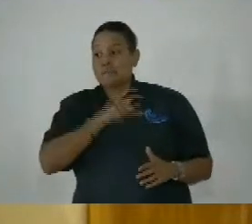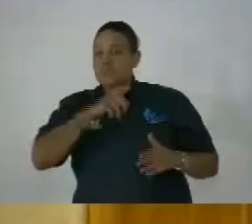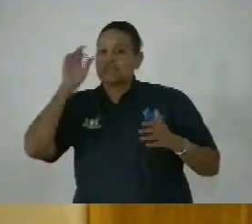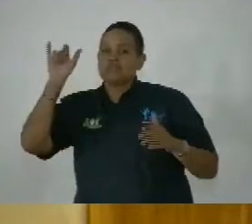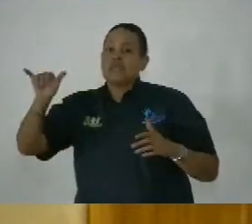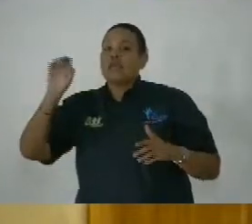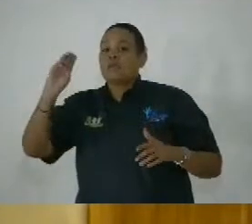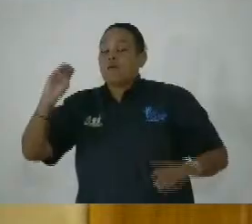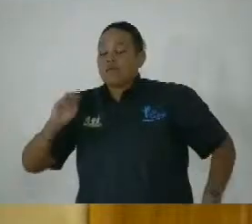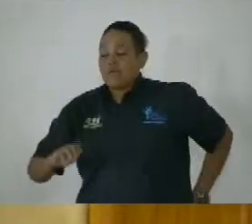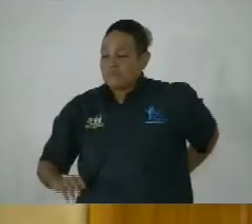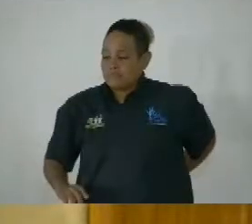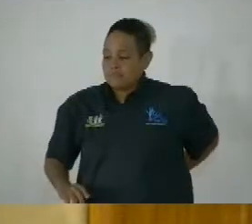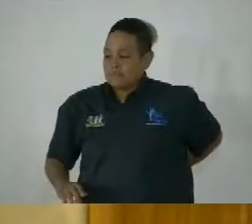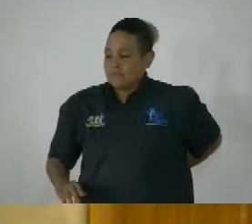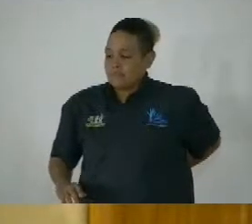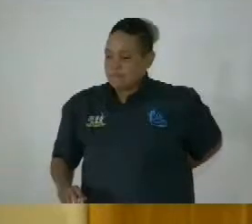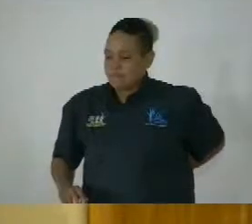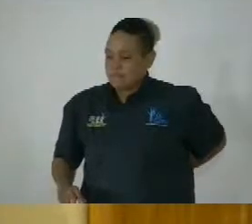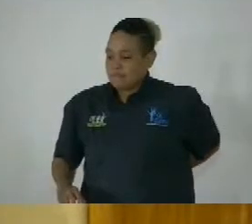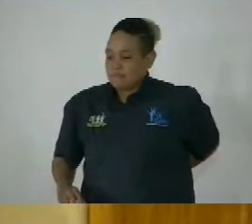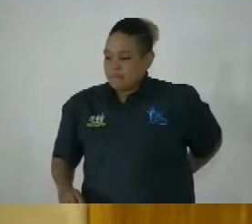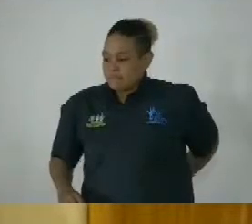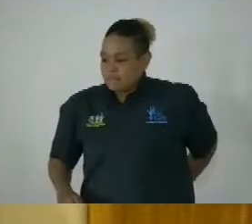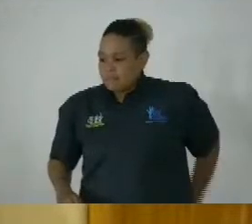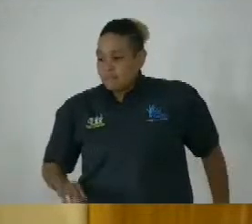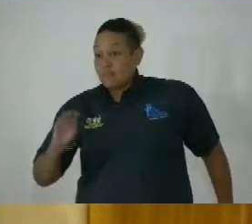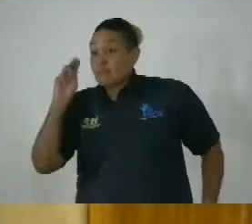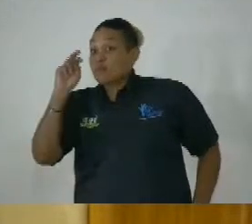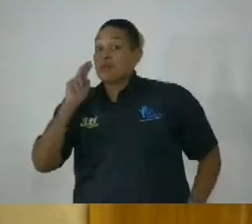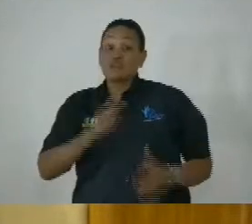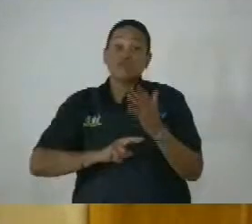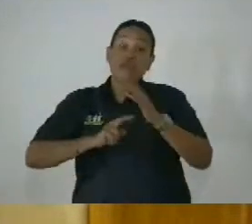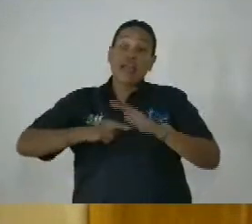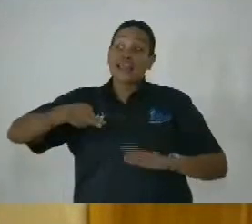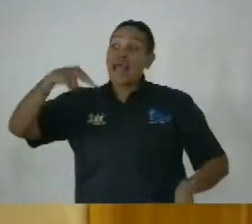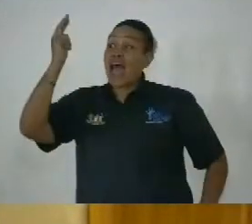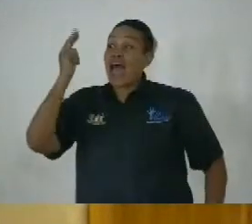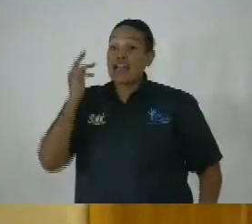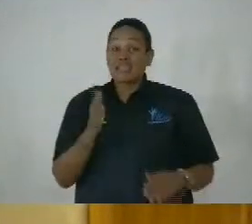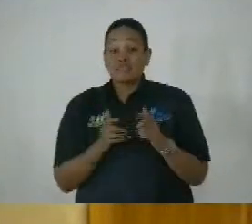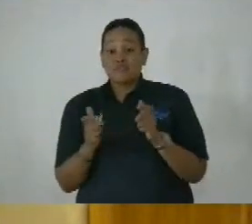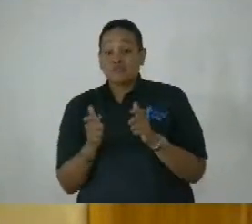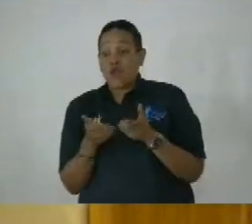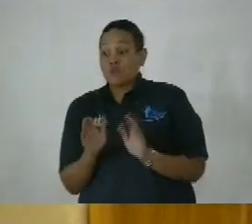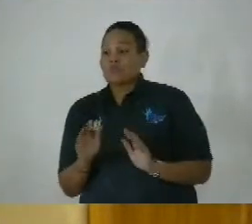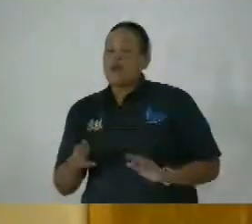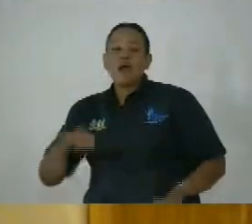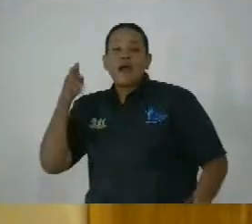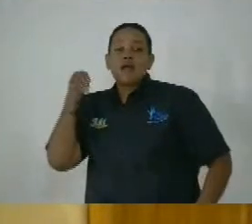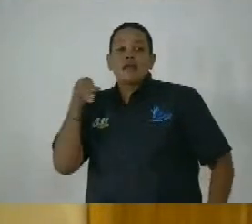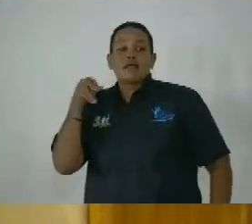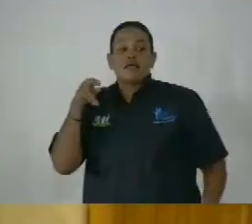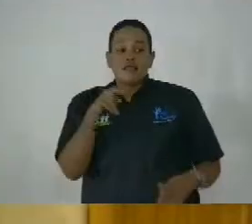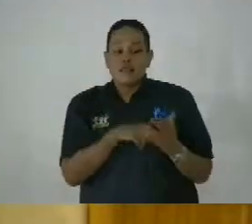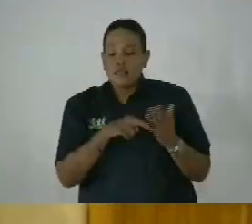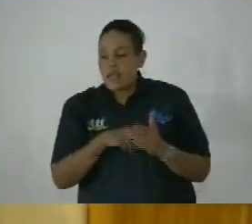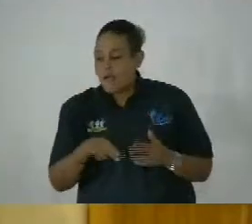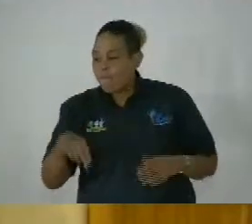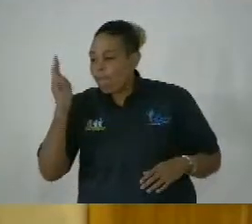Bay. Montego Bay rental is high, even if you get a little tight back room. Everything in Montego